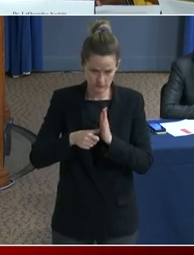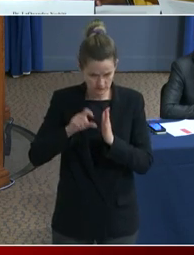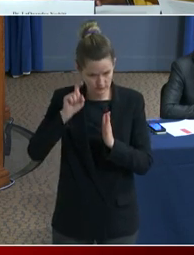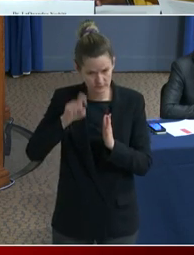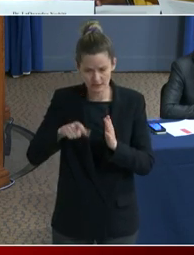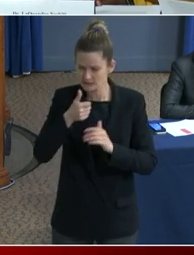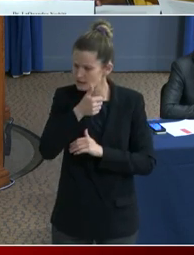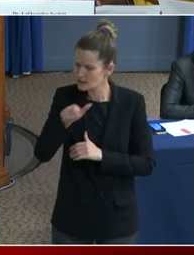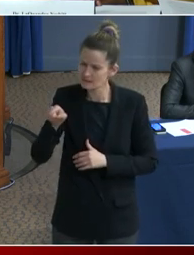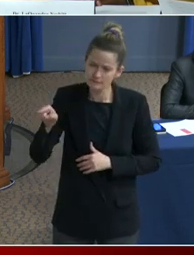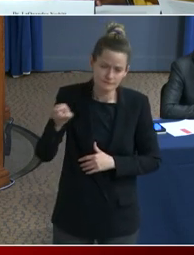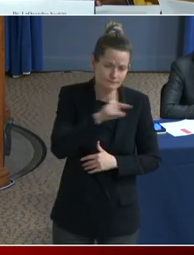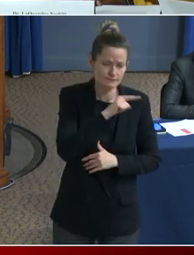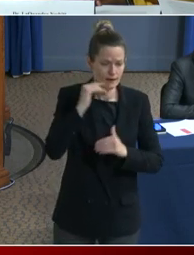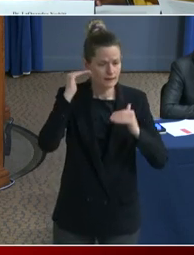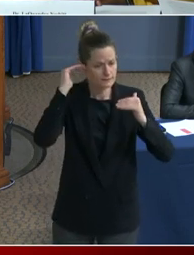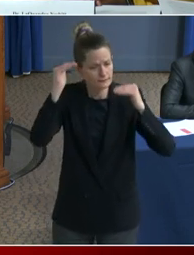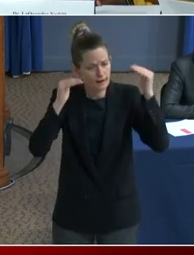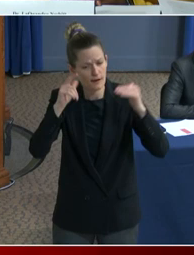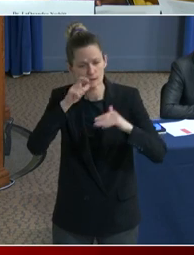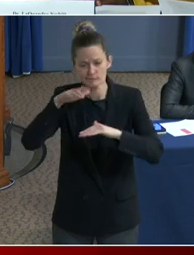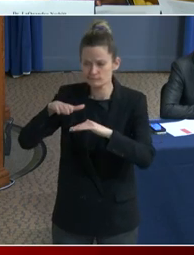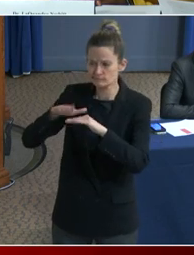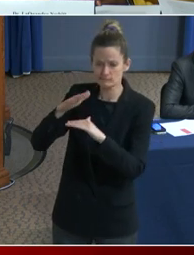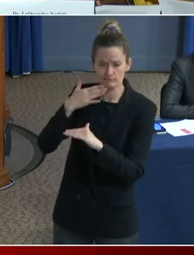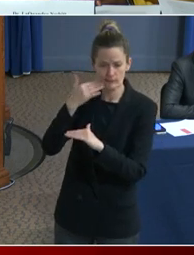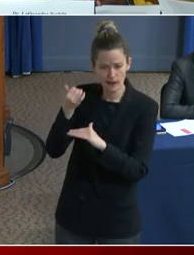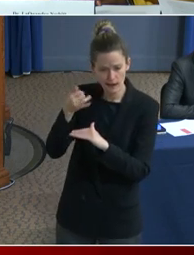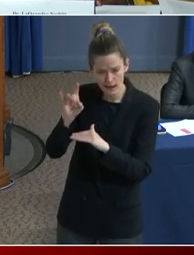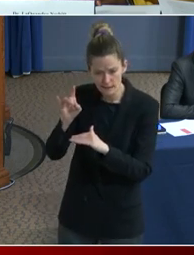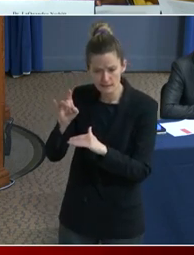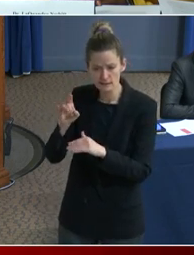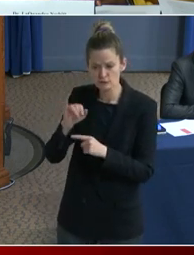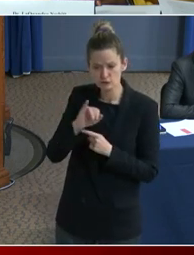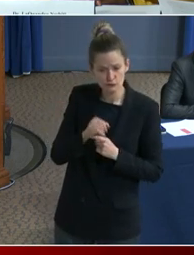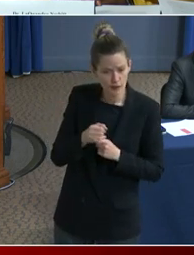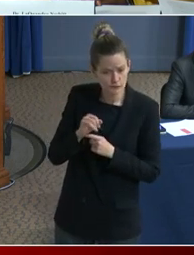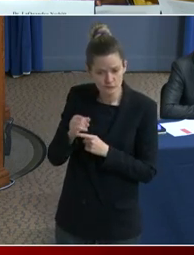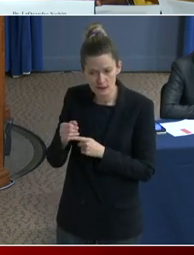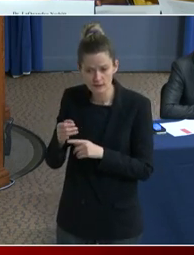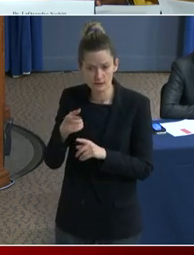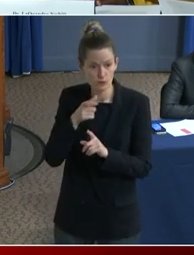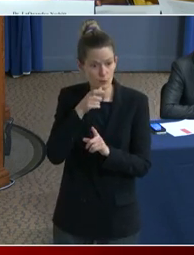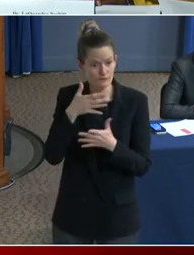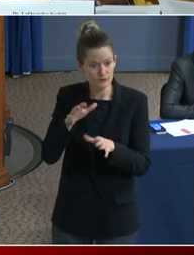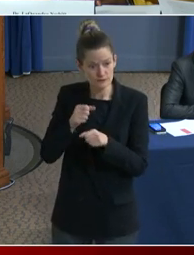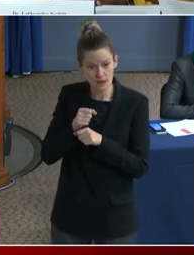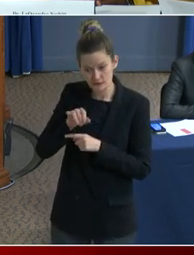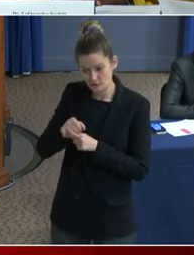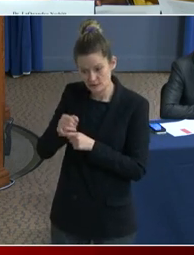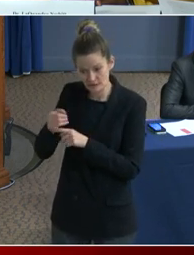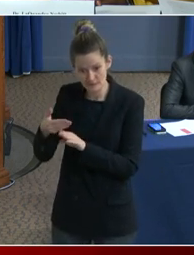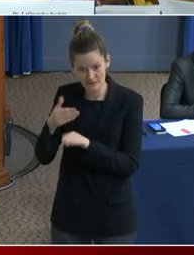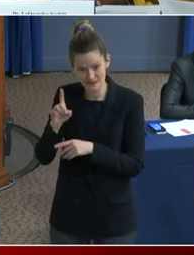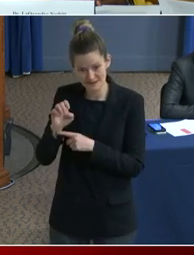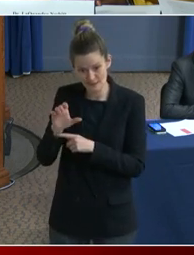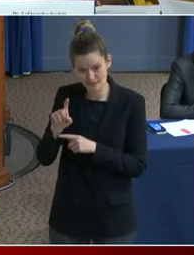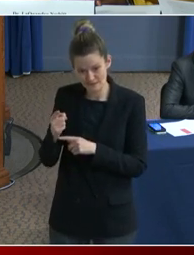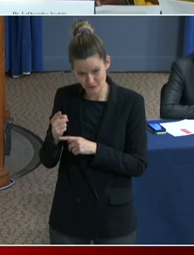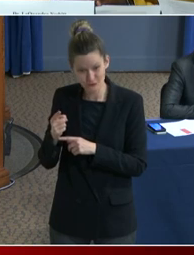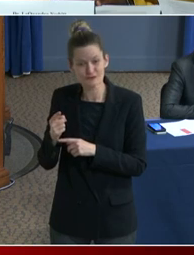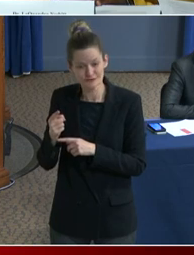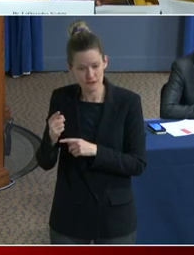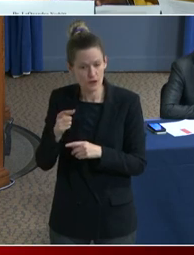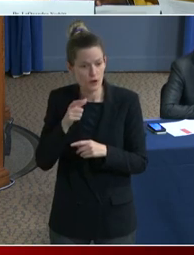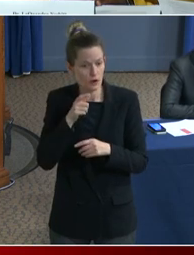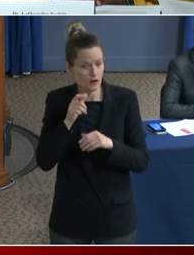received the Johnson & Johnson vaccine before October 1st should get a booster. Any adult over the age of 18 who got the Moderna